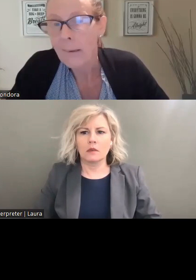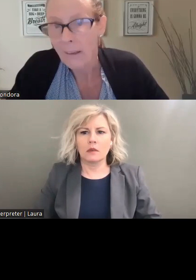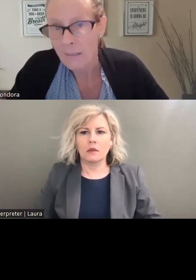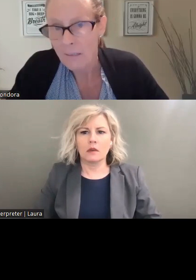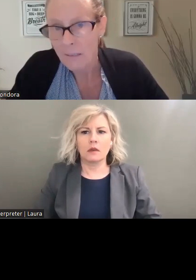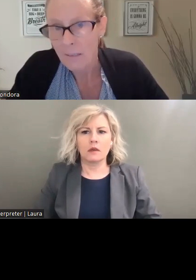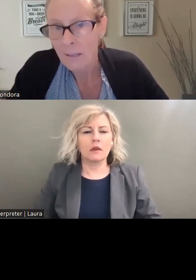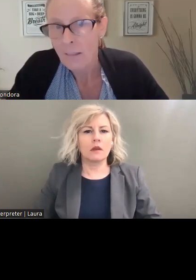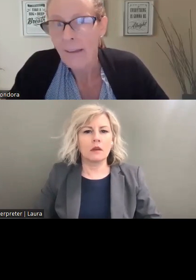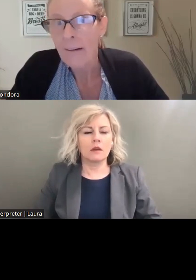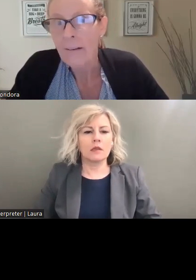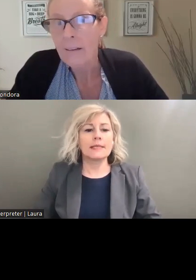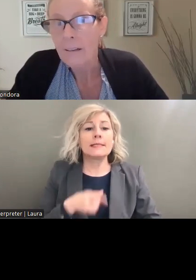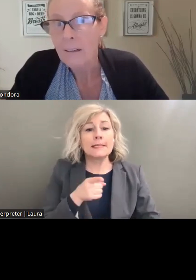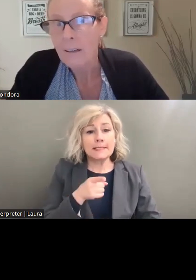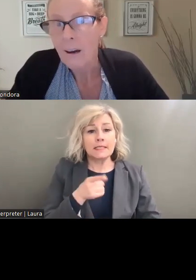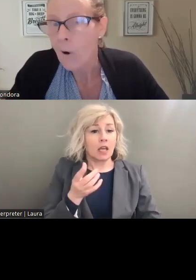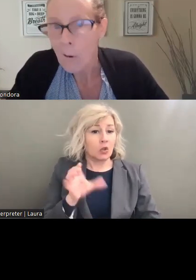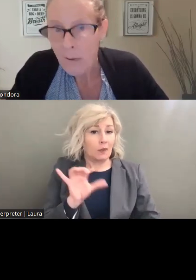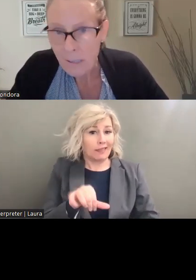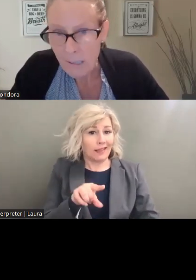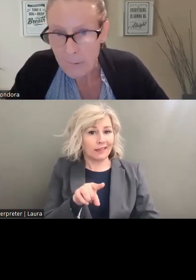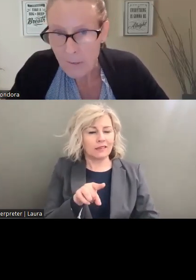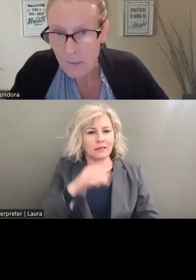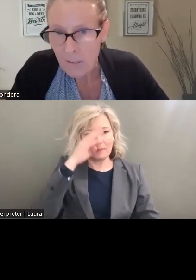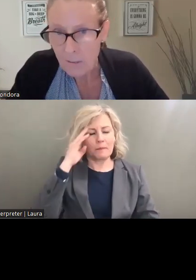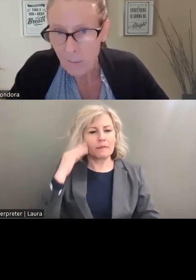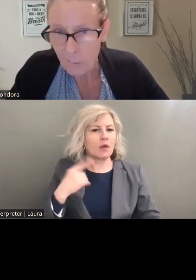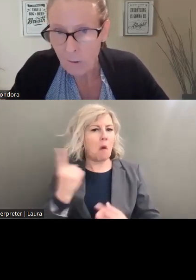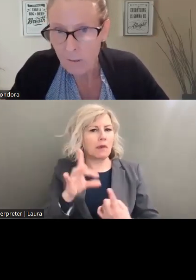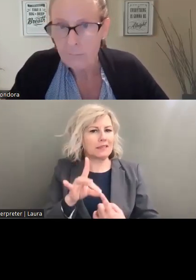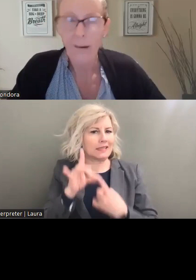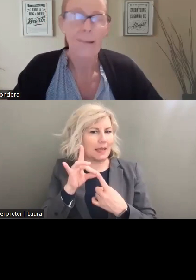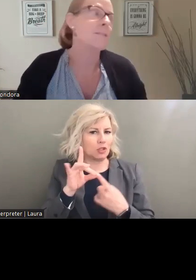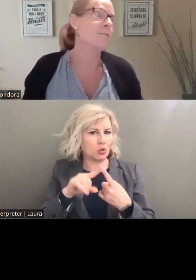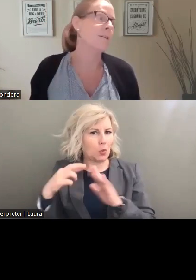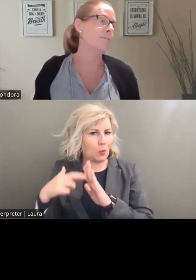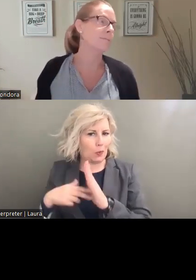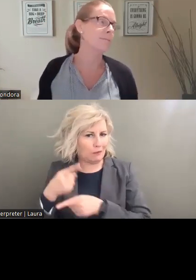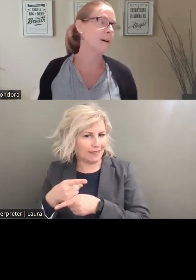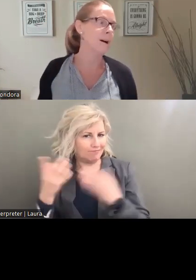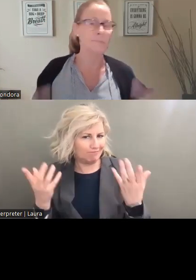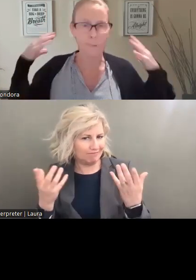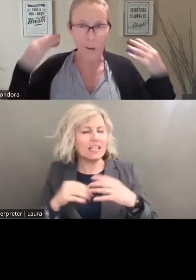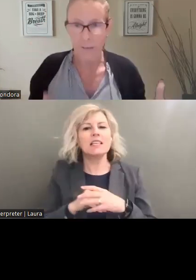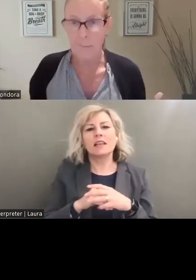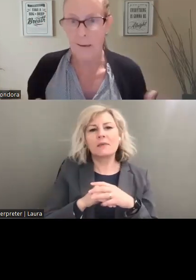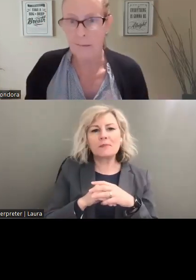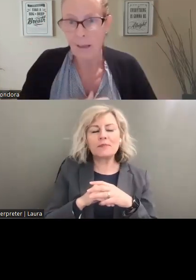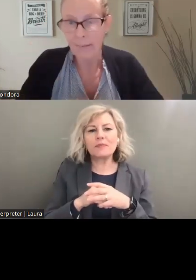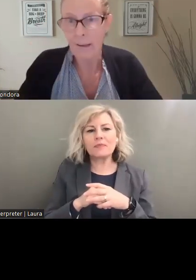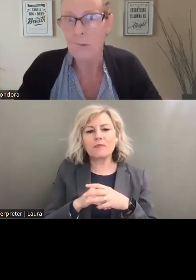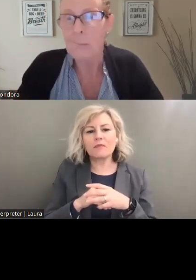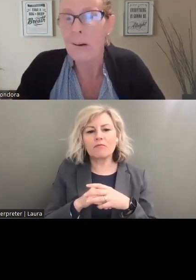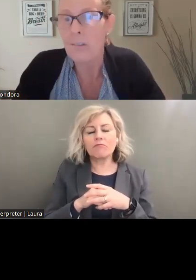in doing this, there are always exceptions to the rule, right? So we're talking